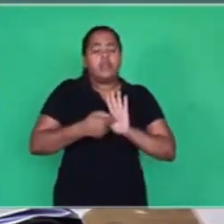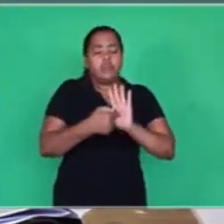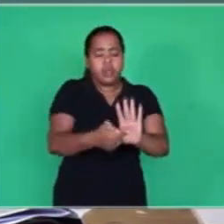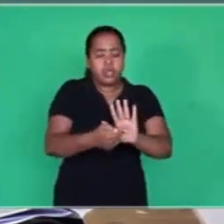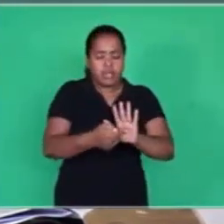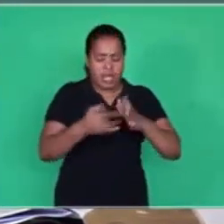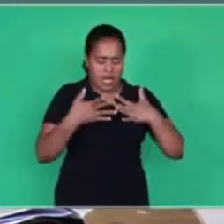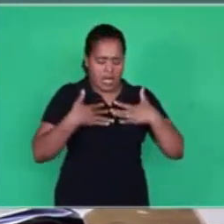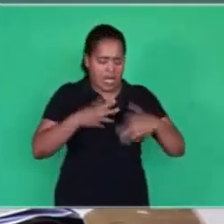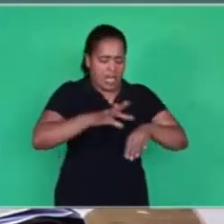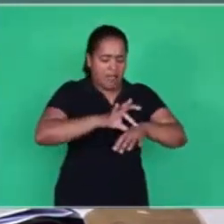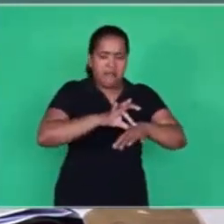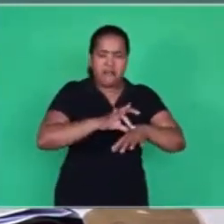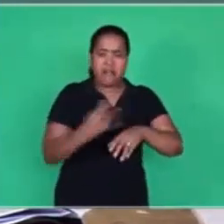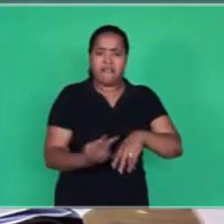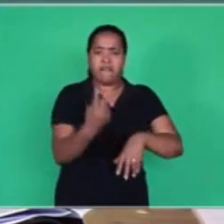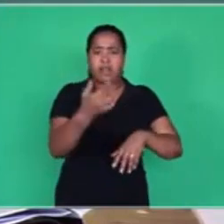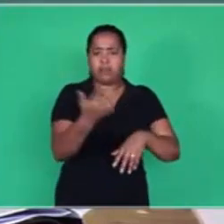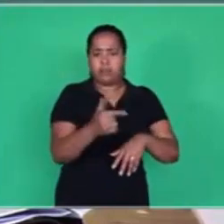7 months.